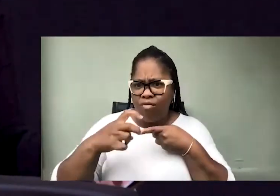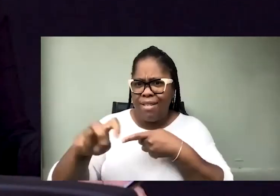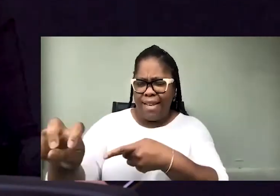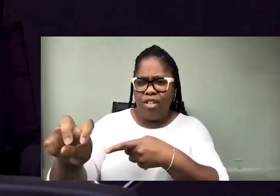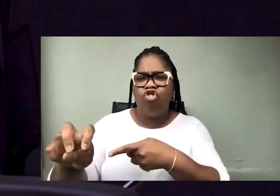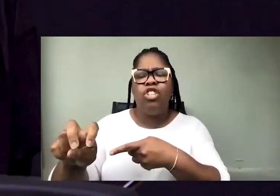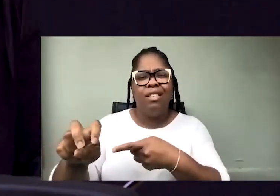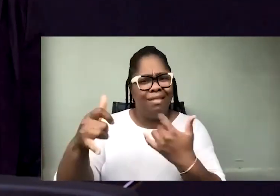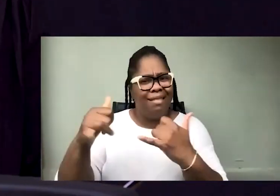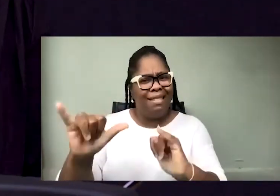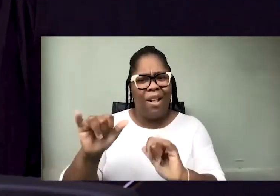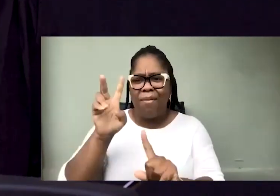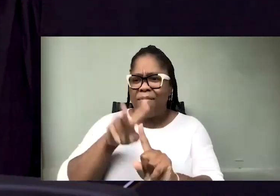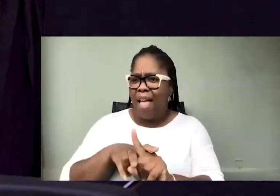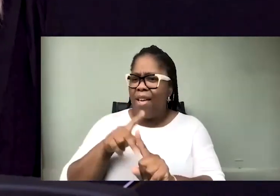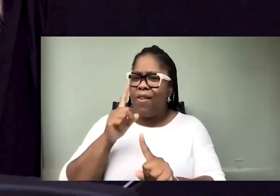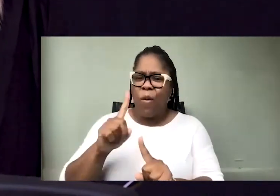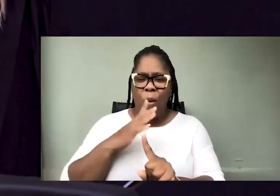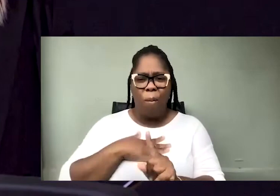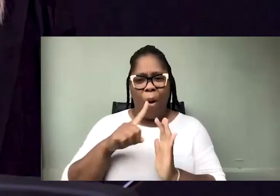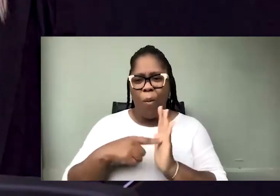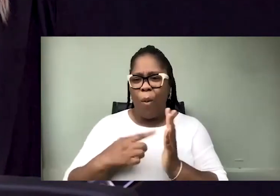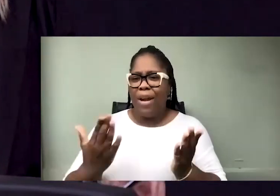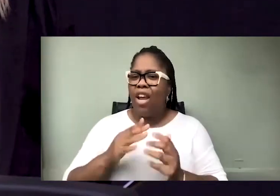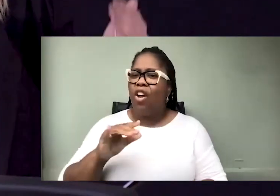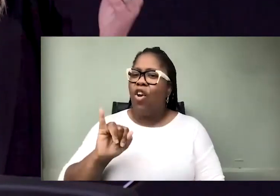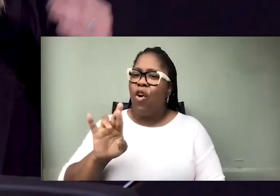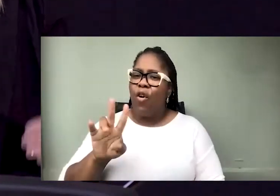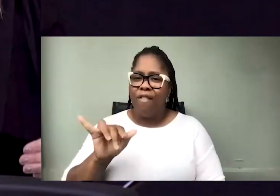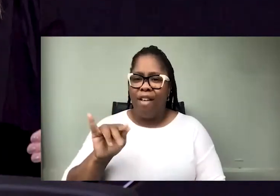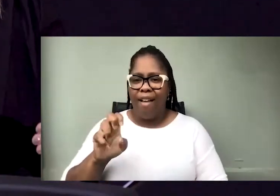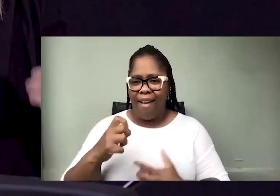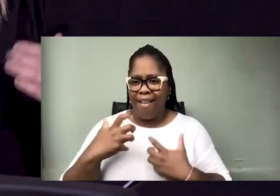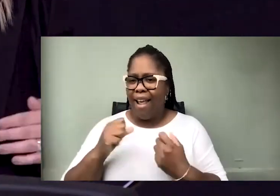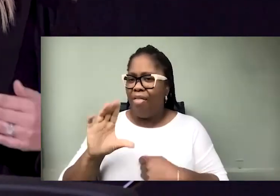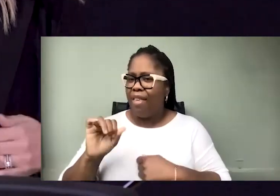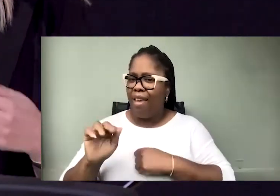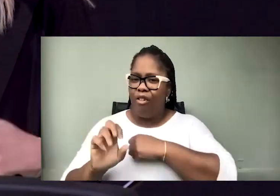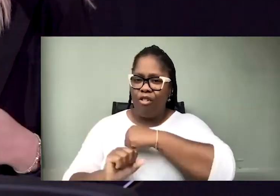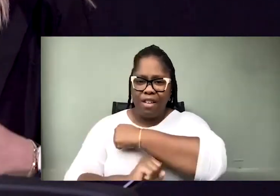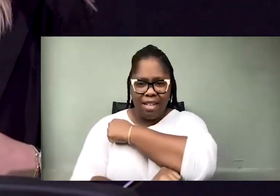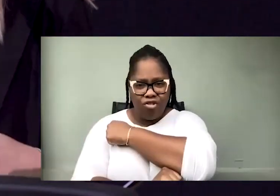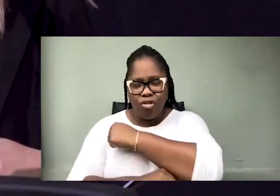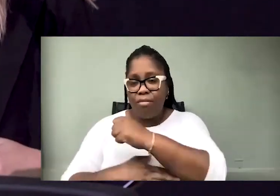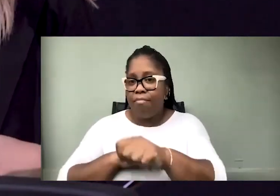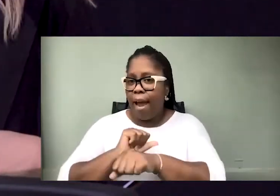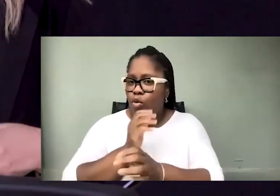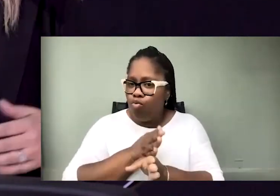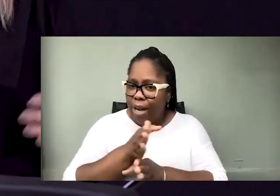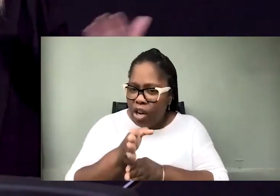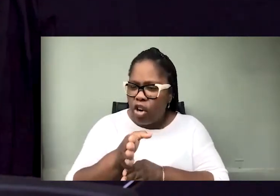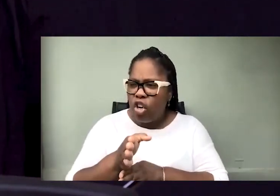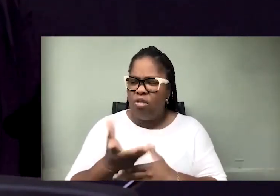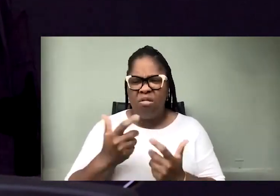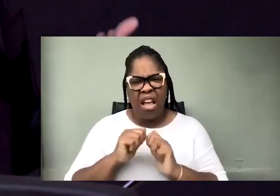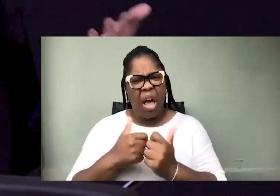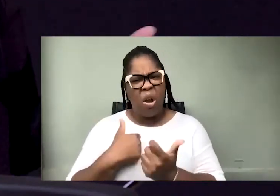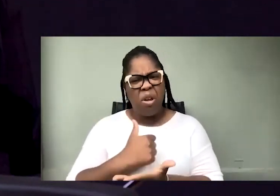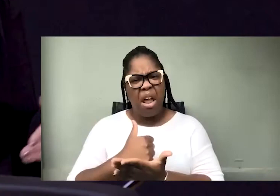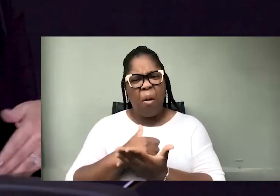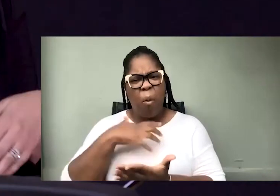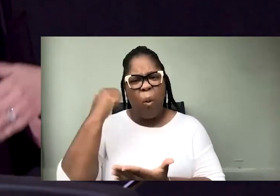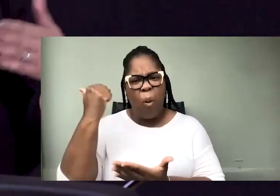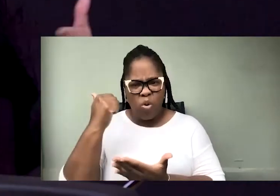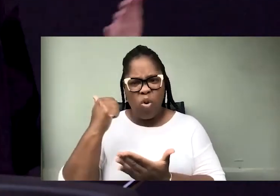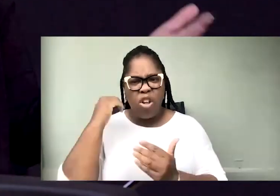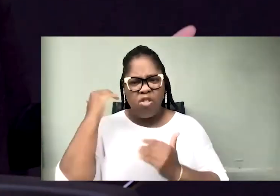here at the Irvine Health Foundation and in my career. Because I think as we're looking at how to help older adults, and at IHF, Irvine